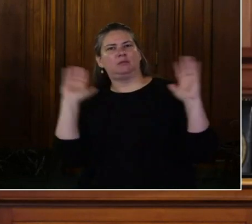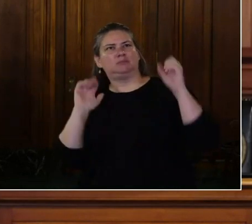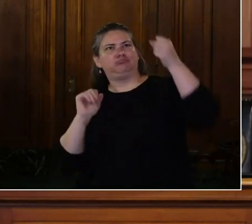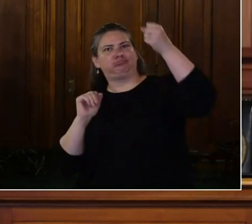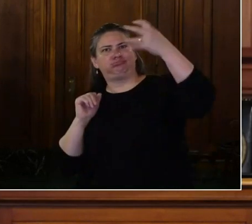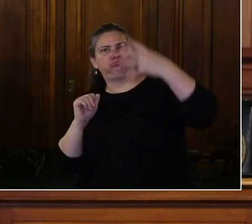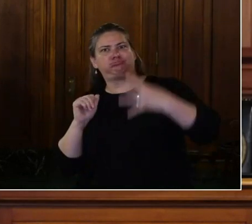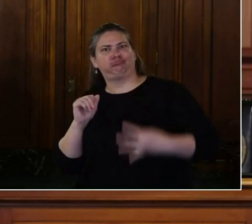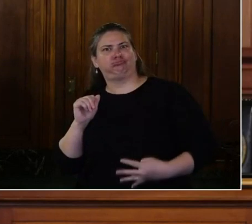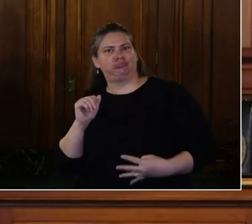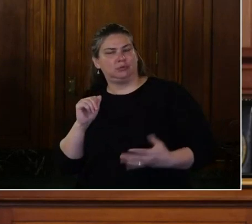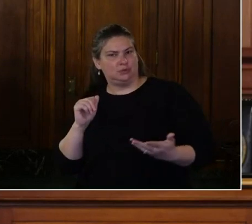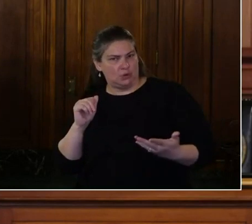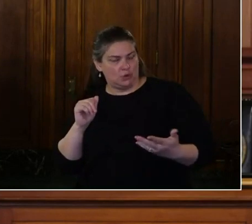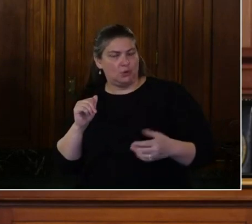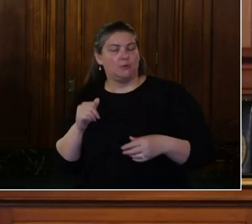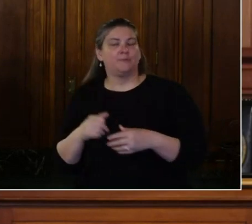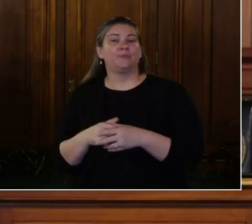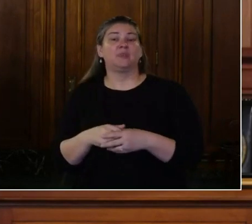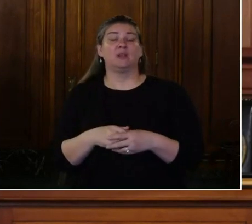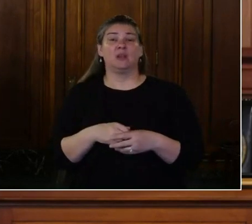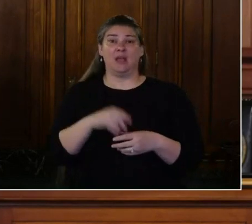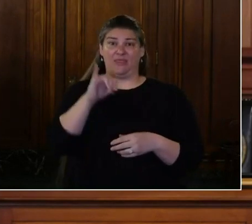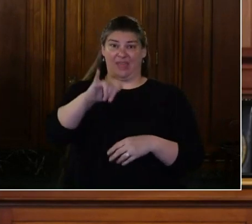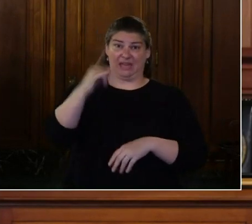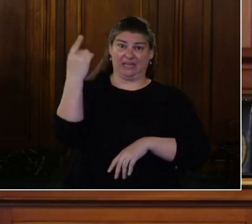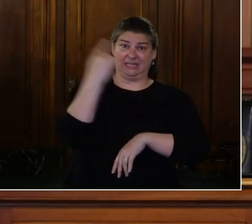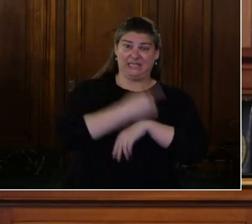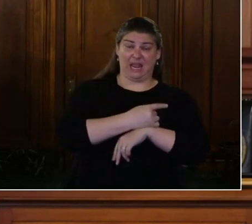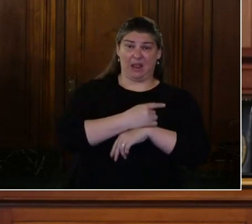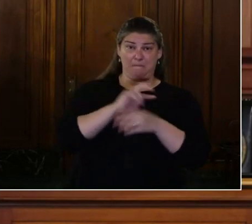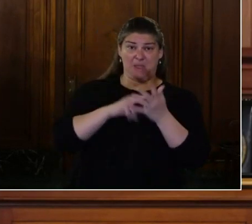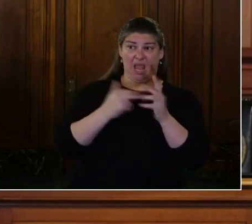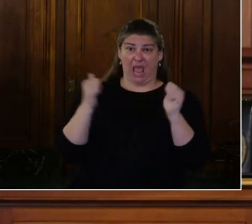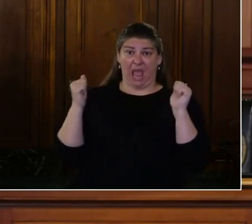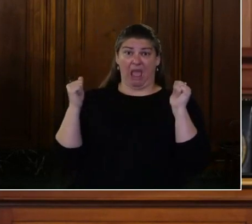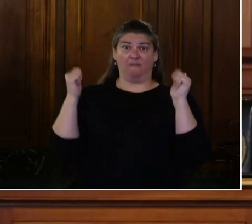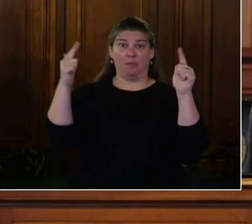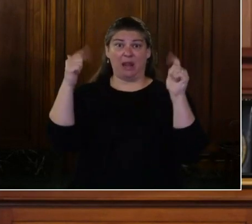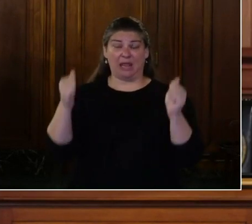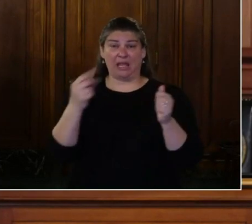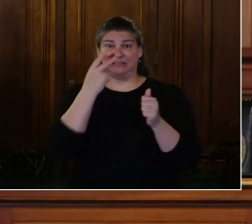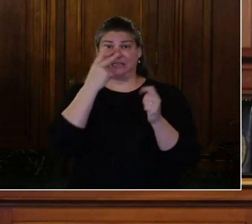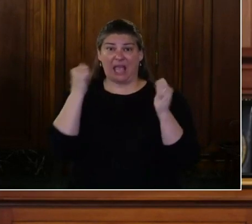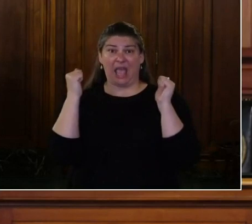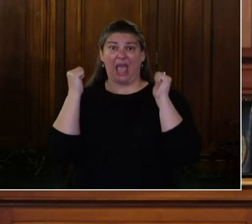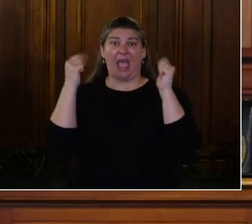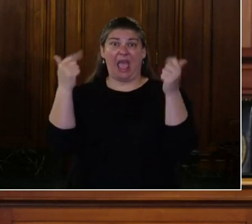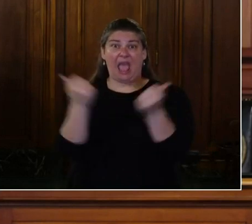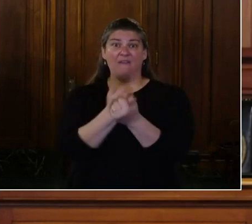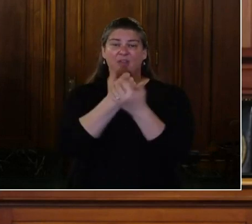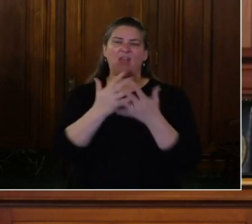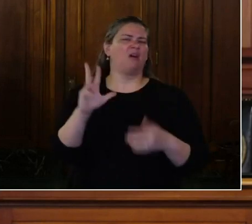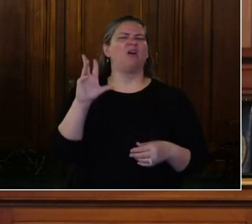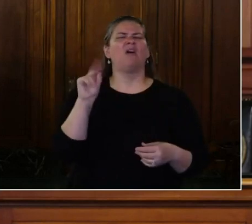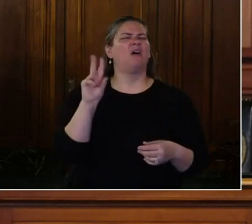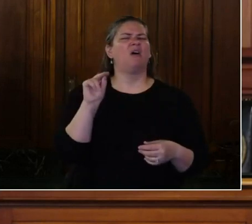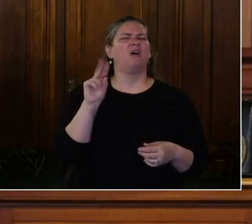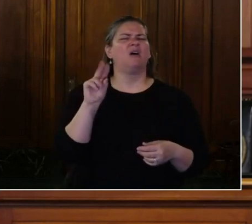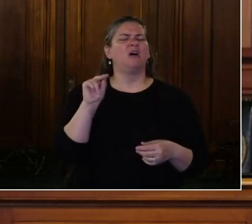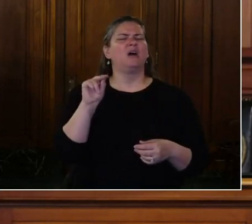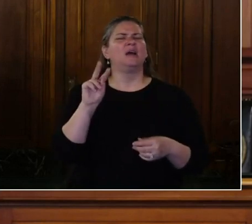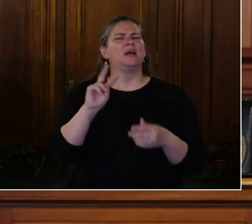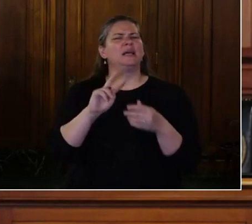not everyone who logged into the UI system that day would have had this experience. It's only for individuals